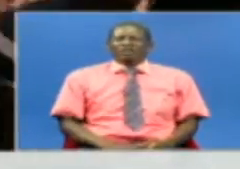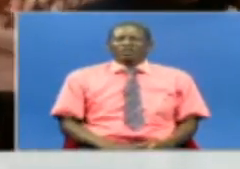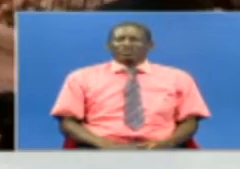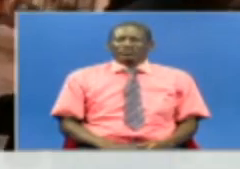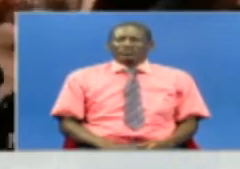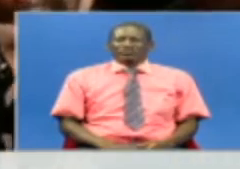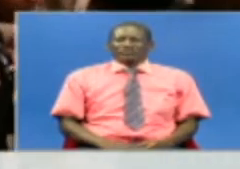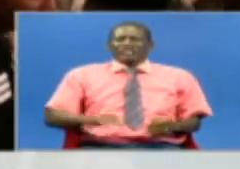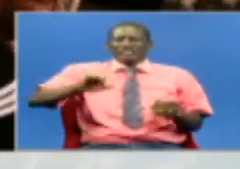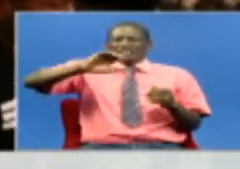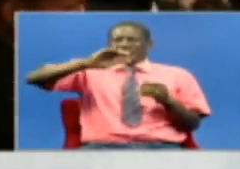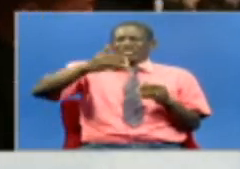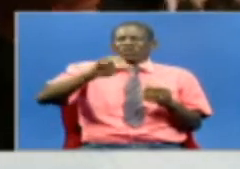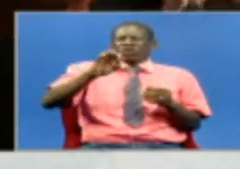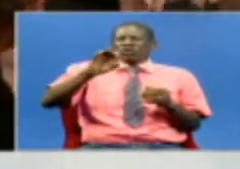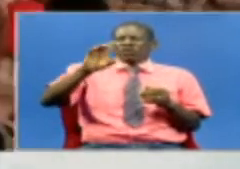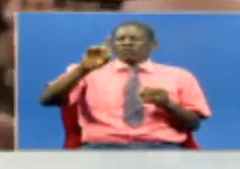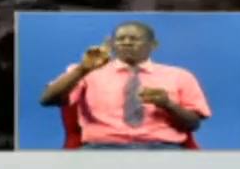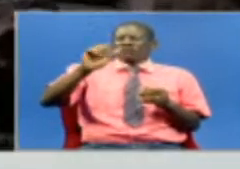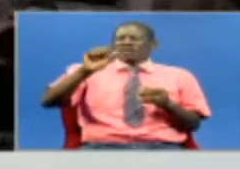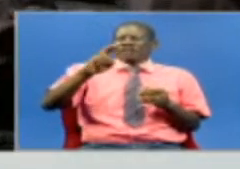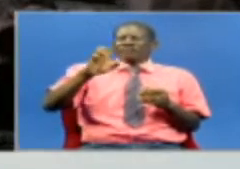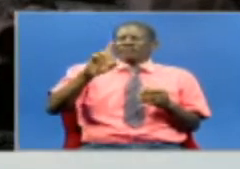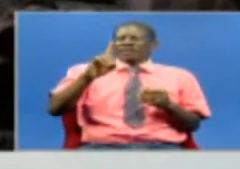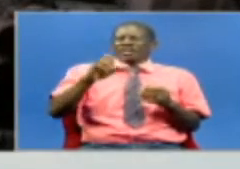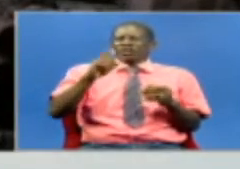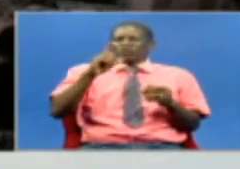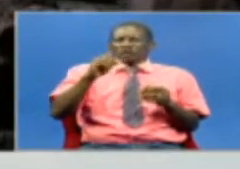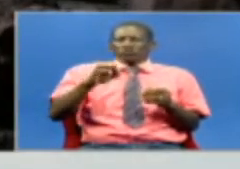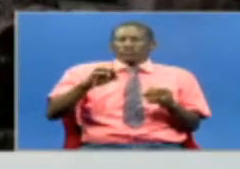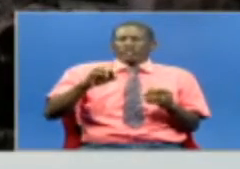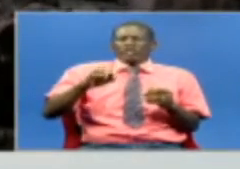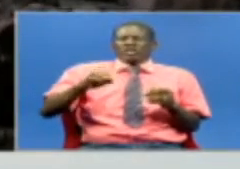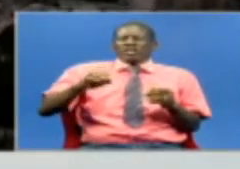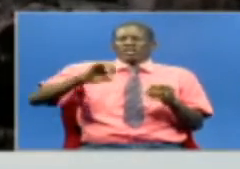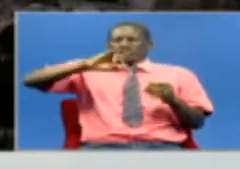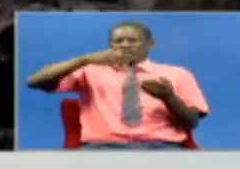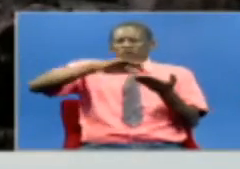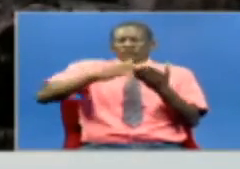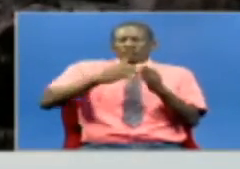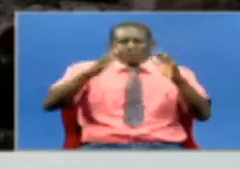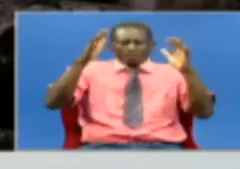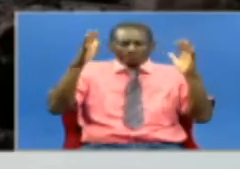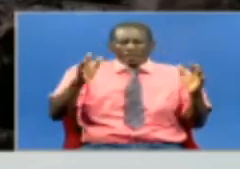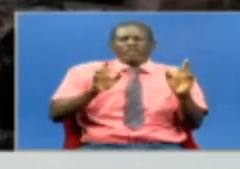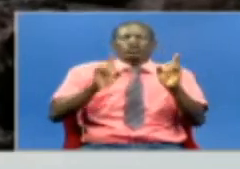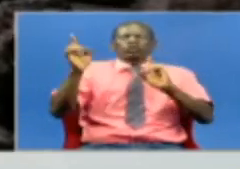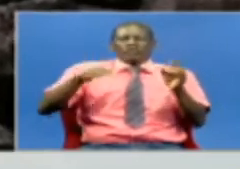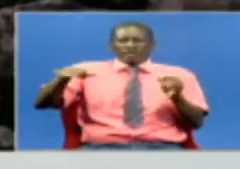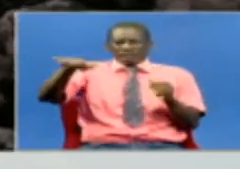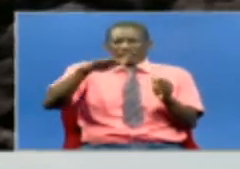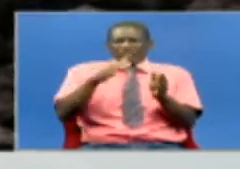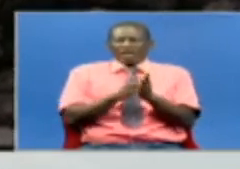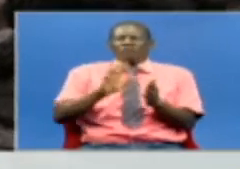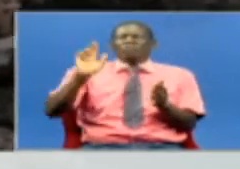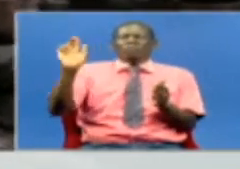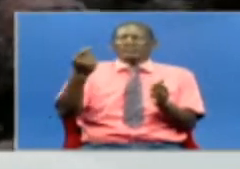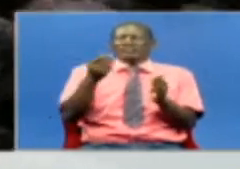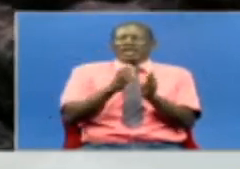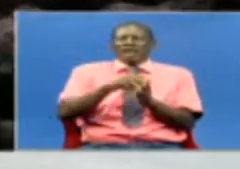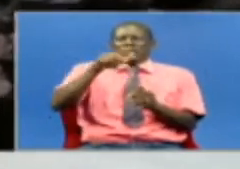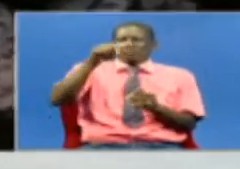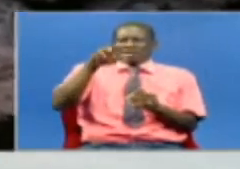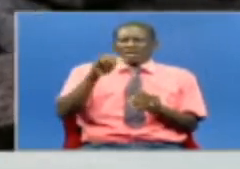The city of David is one of Jerusalem's biggest tourist attractions and has had presidents and prime ministers